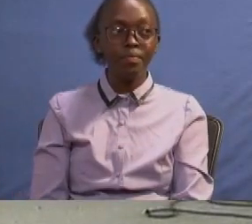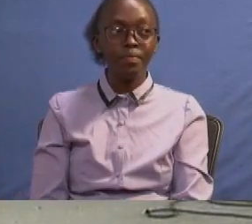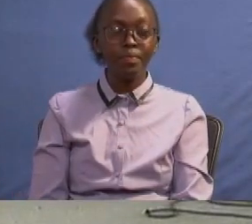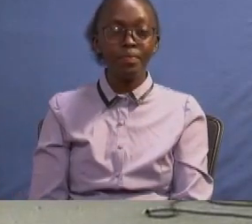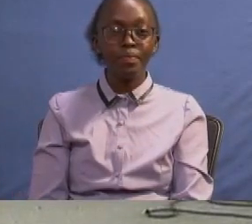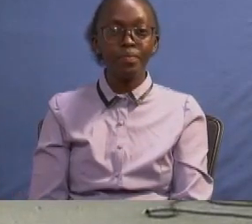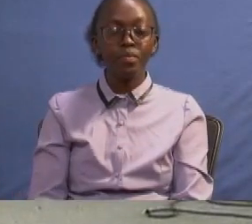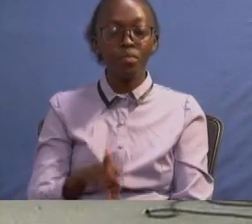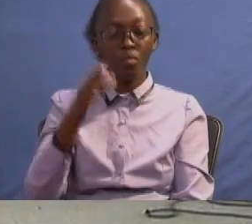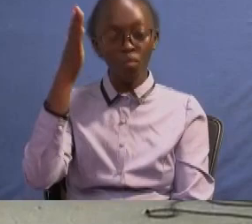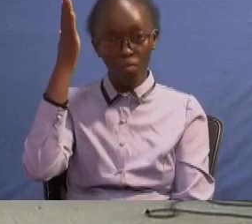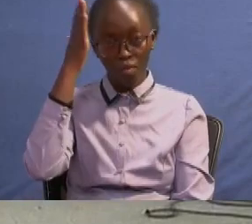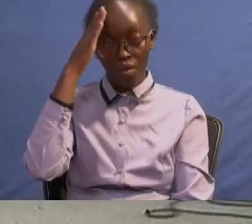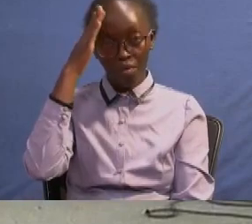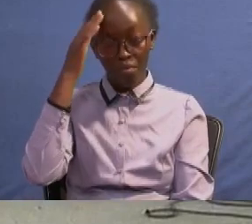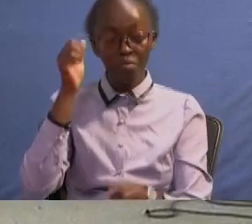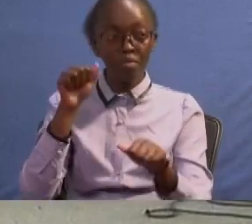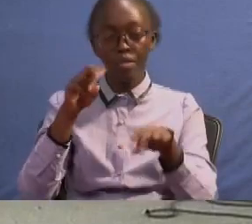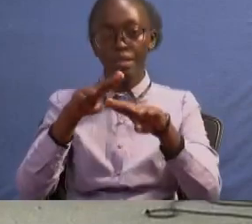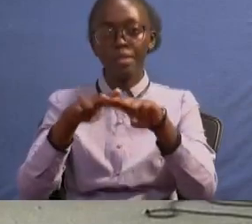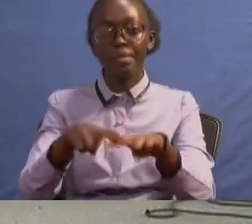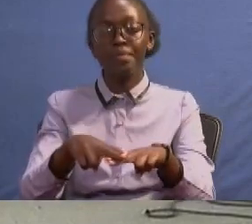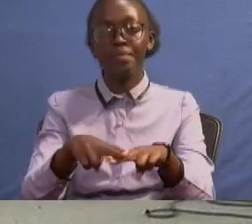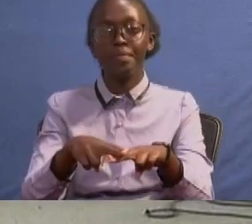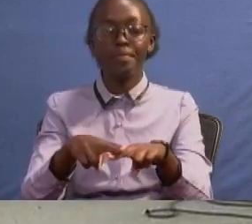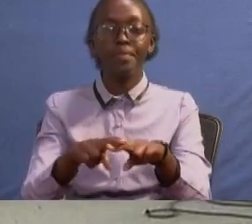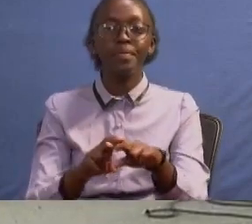You know, you can sit down.